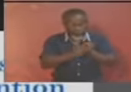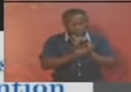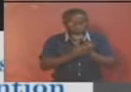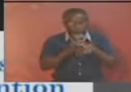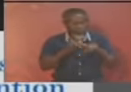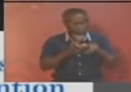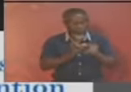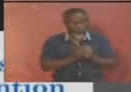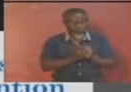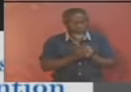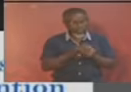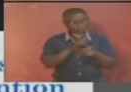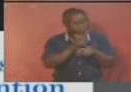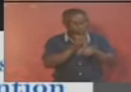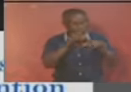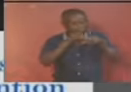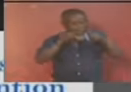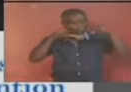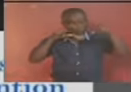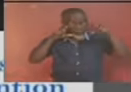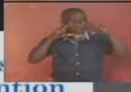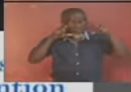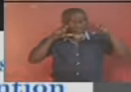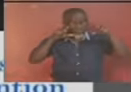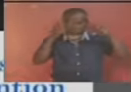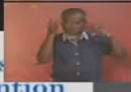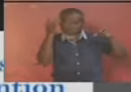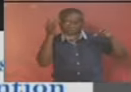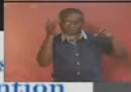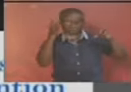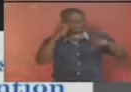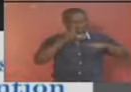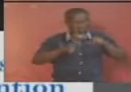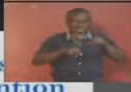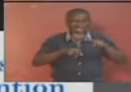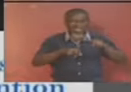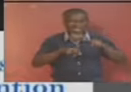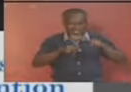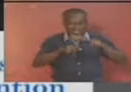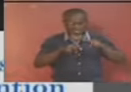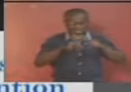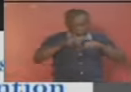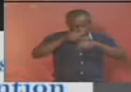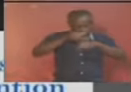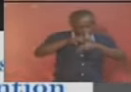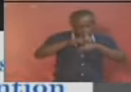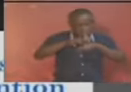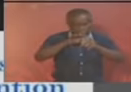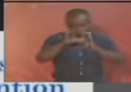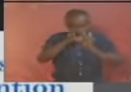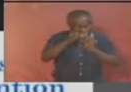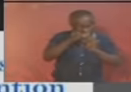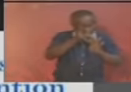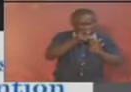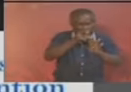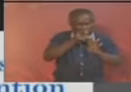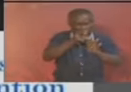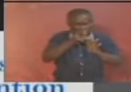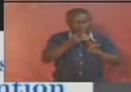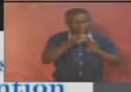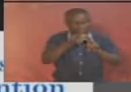others from contaminating you. And if you wear your face mask, you would avoid touching your eyes and your face and your nose. So that's a big, big,